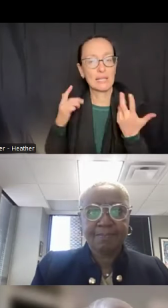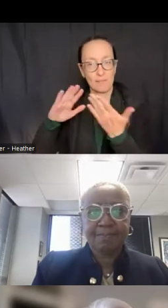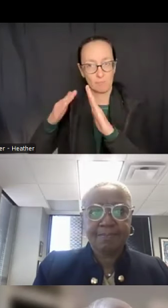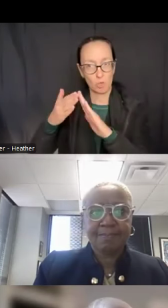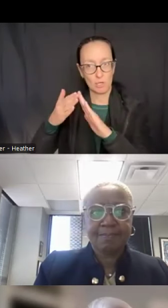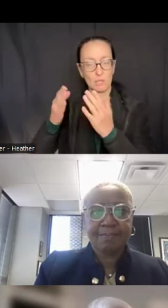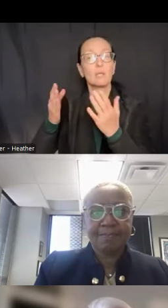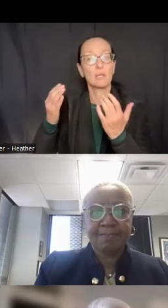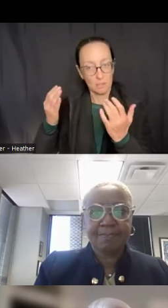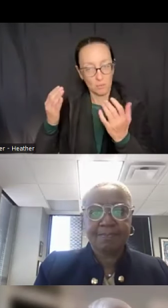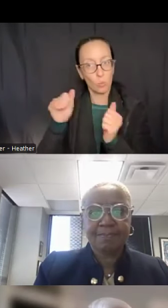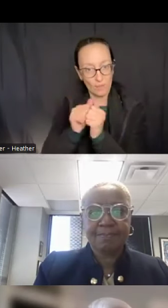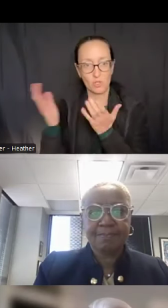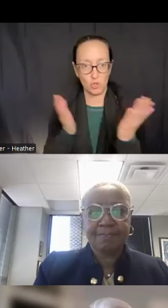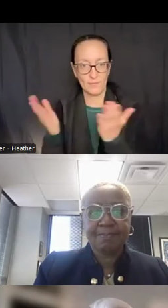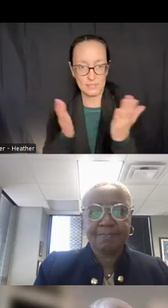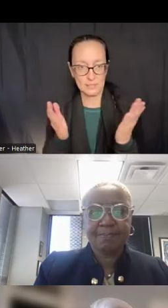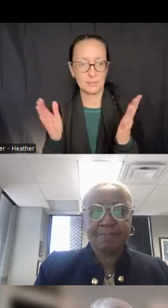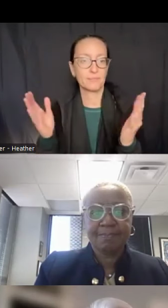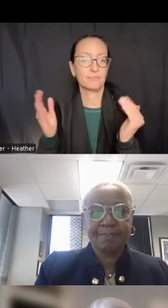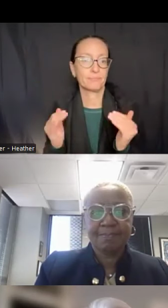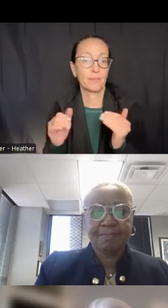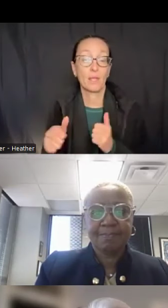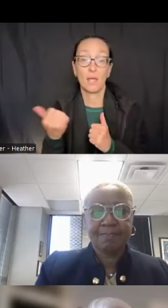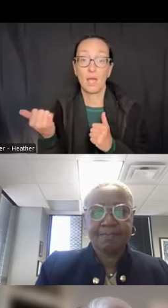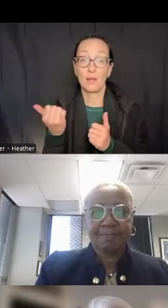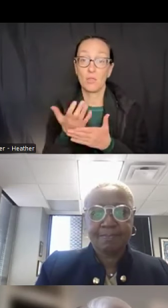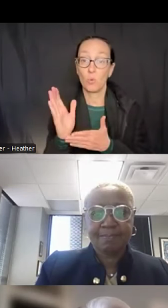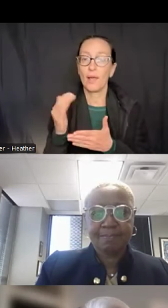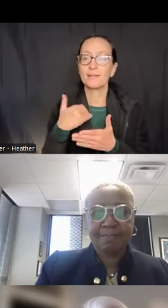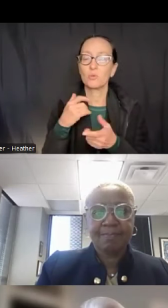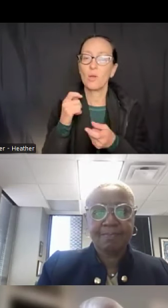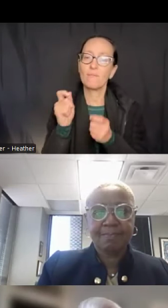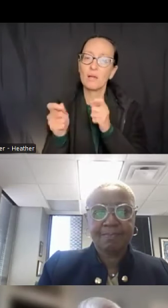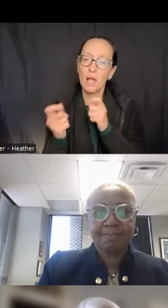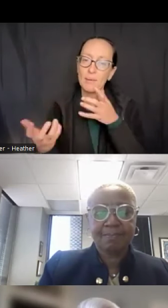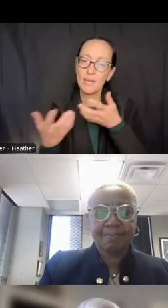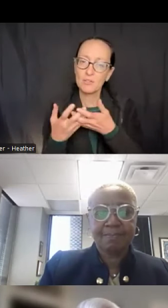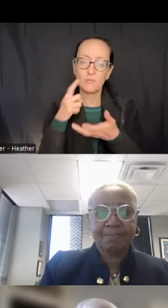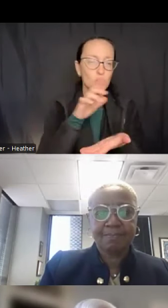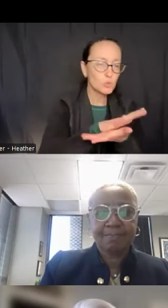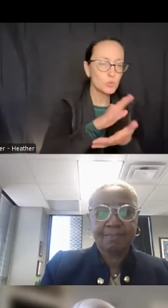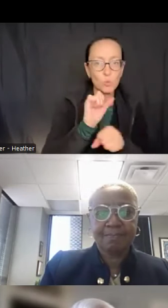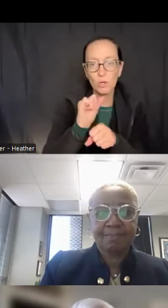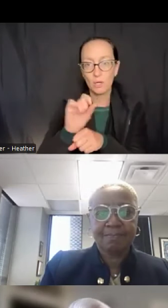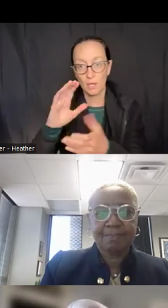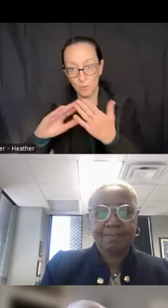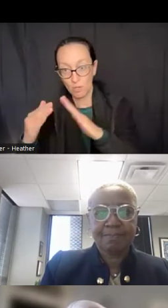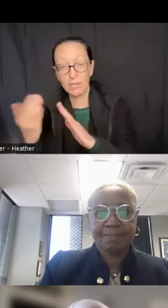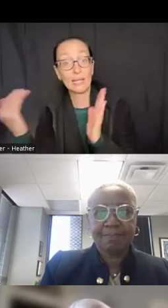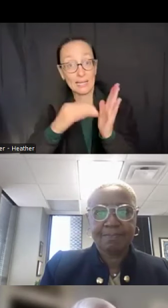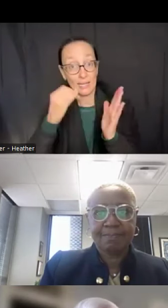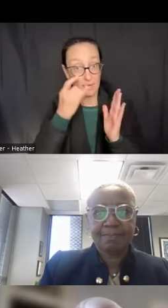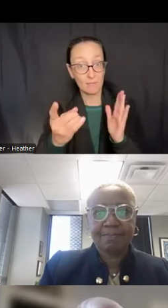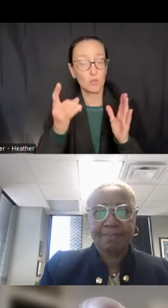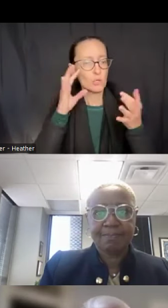the institution. Another right is to receive accommodations in schools, works, and community. So again, if you are going to choose